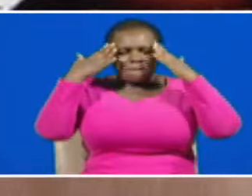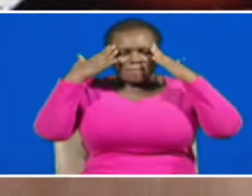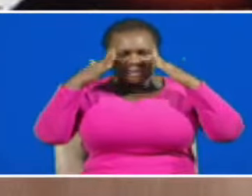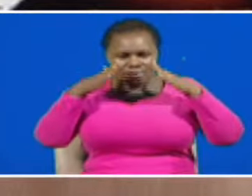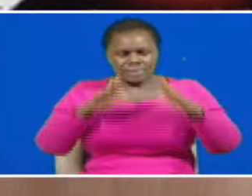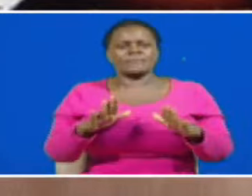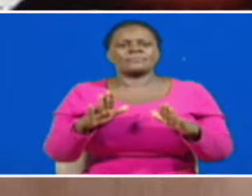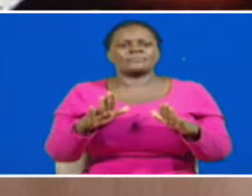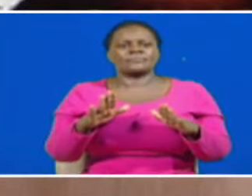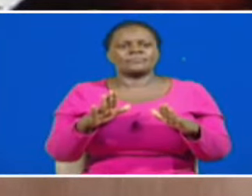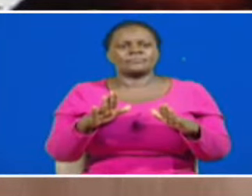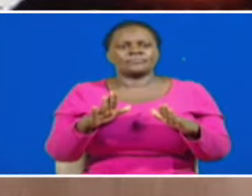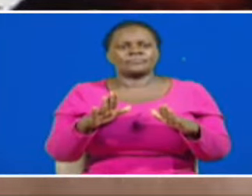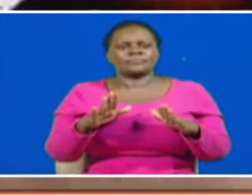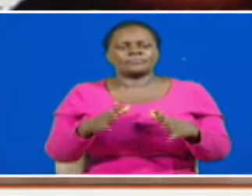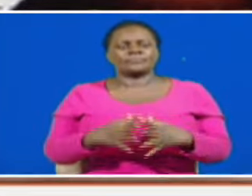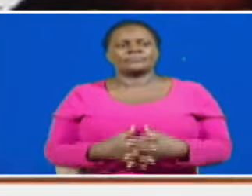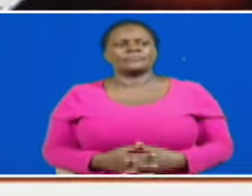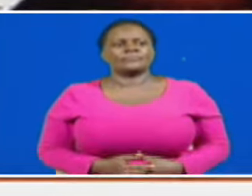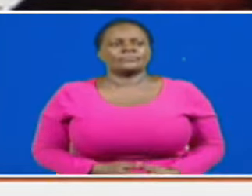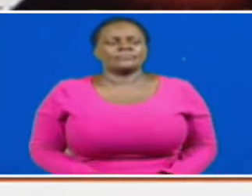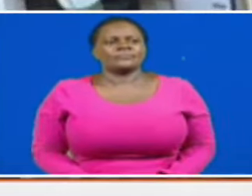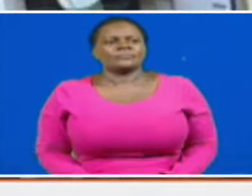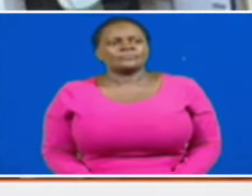Tobias Chanja reports.